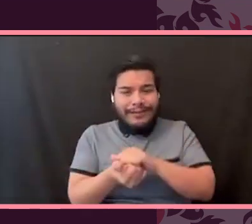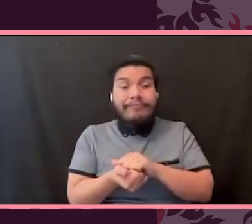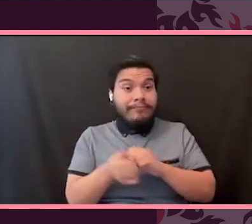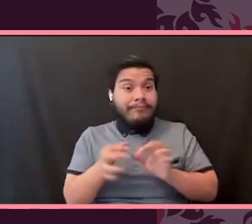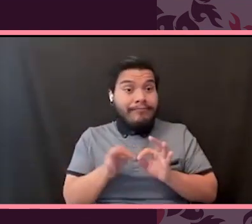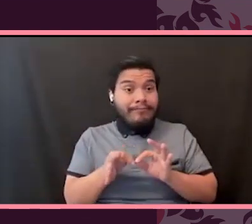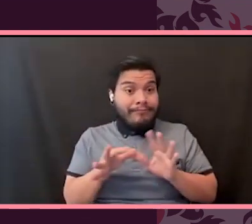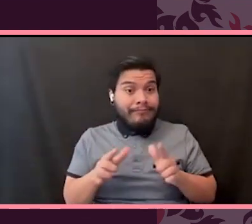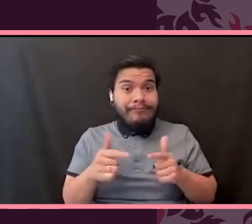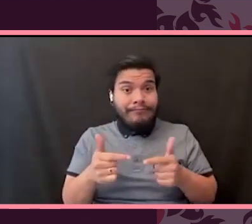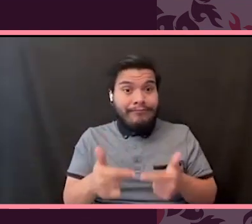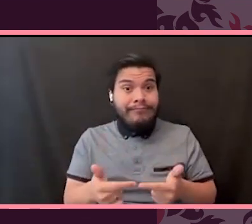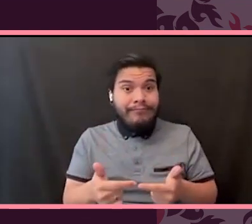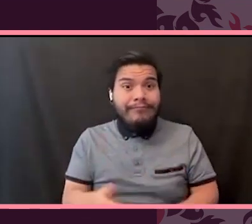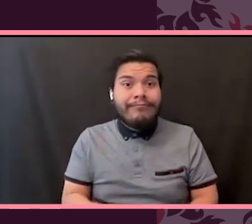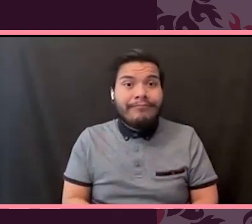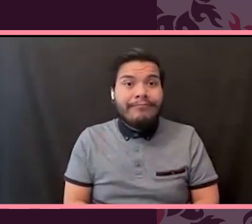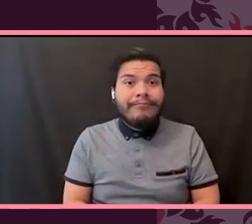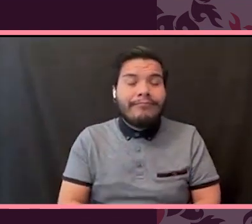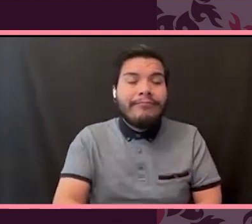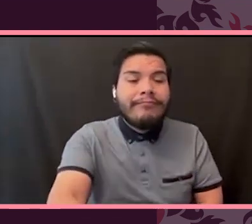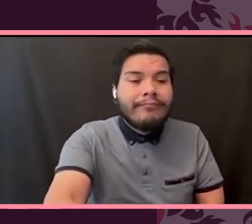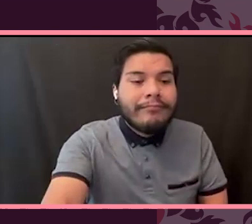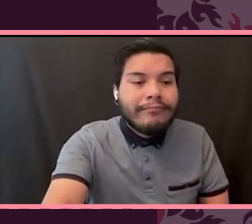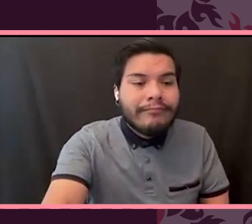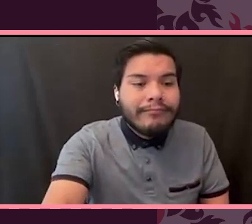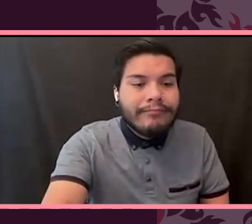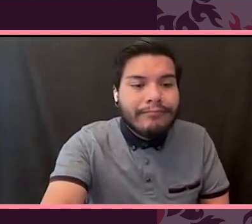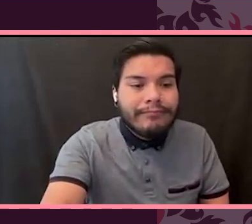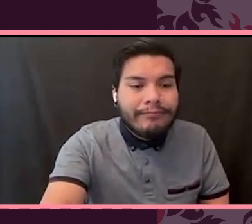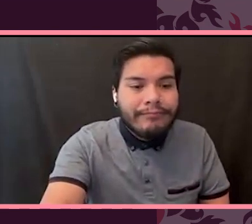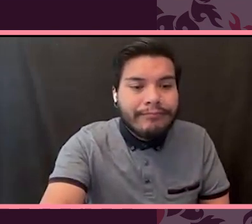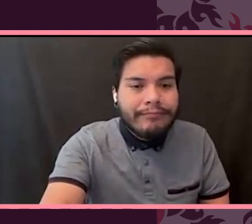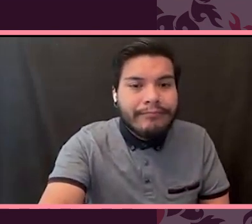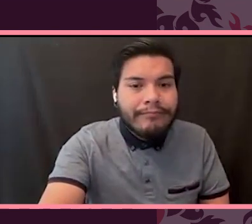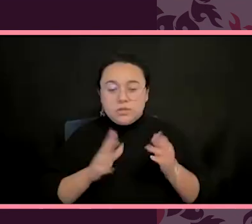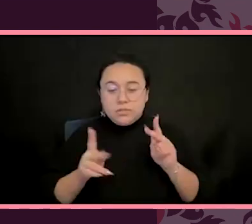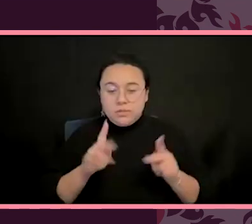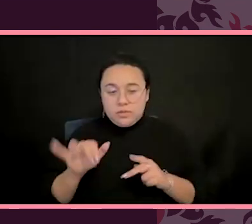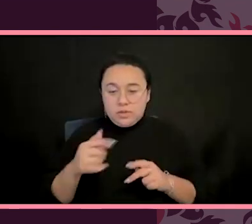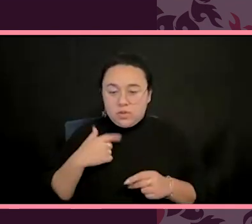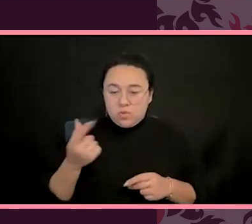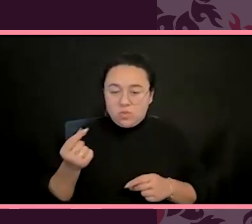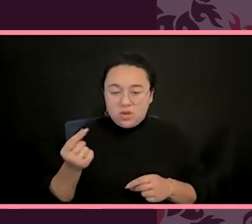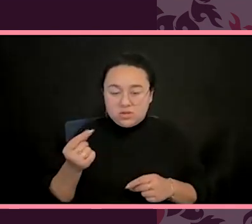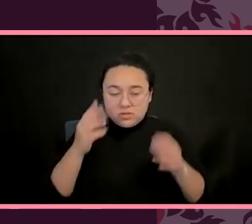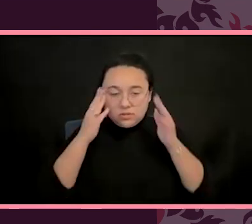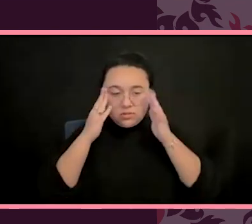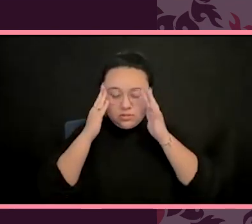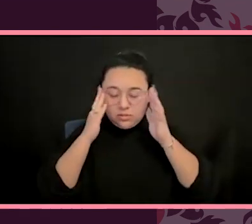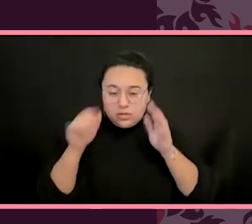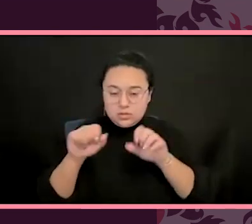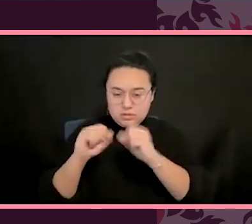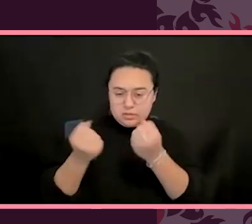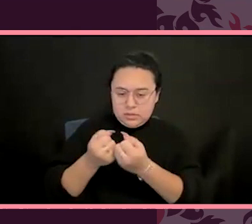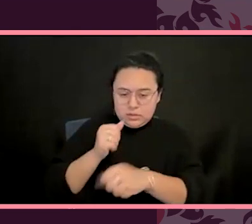This is Lindsey. Taejas, for some people that would be, they're like, what? This